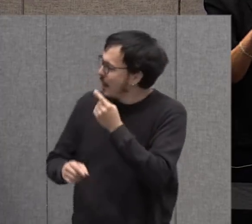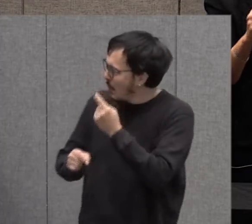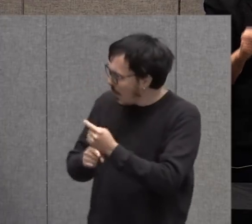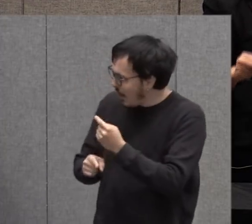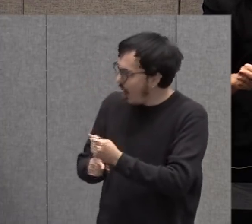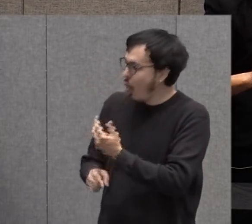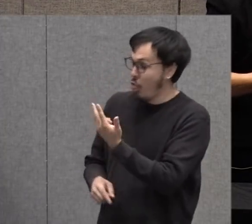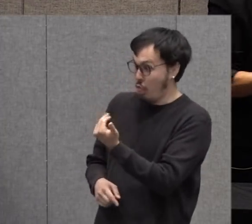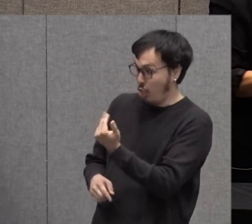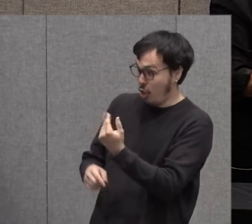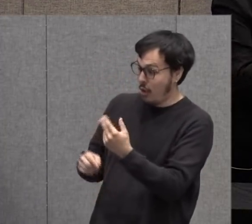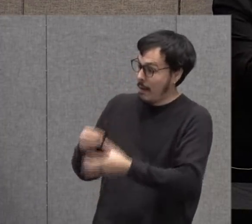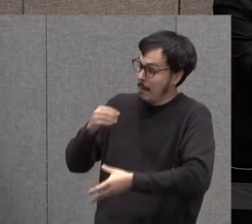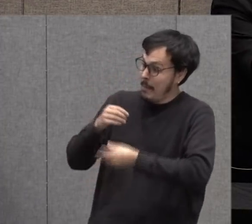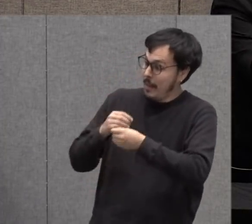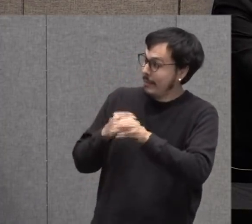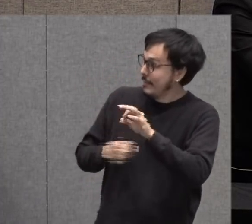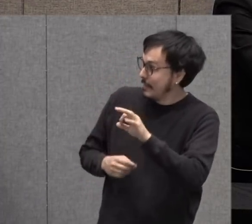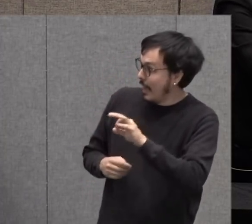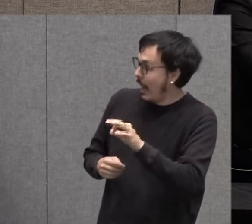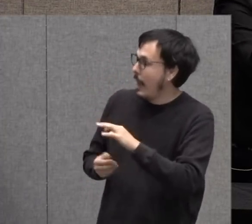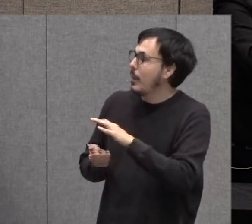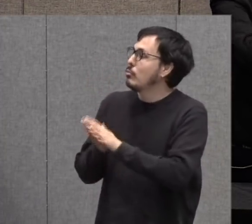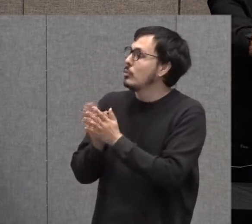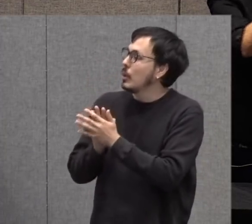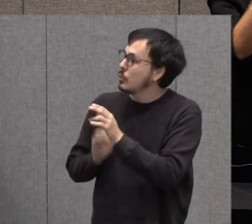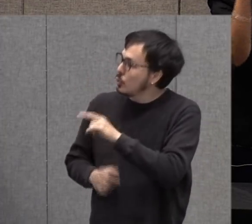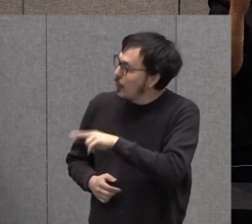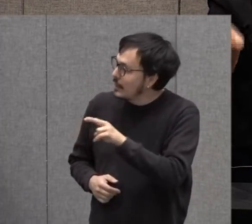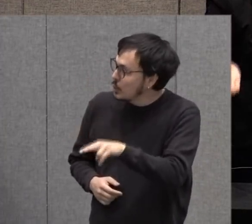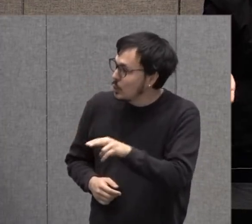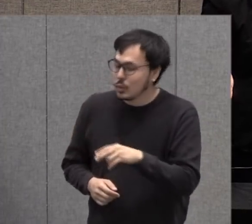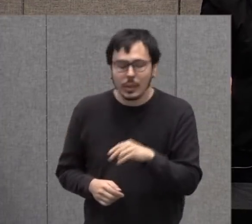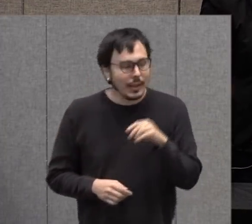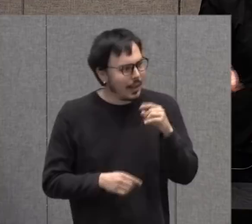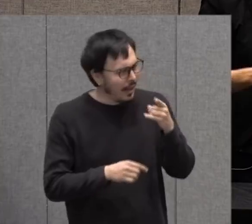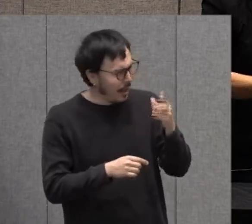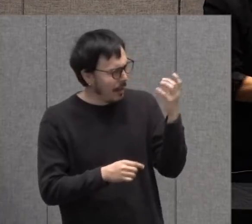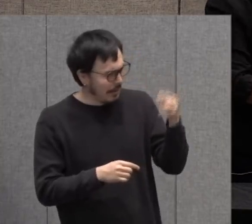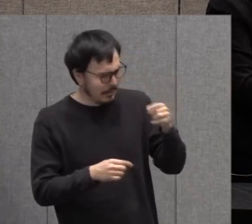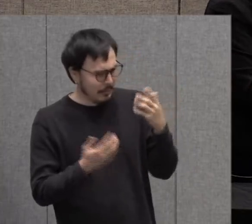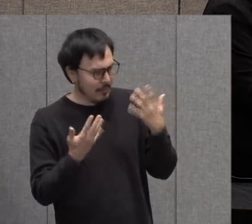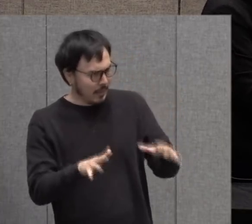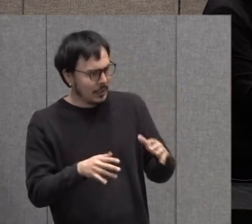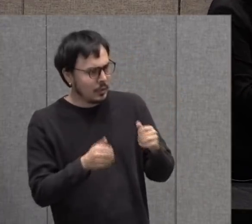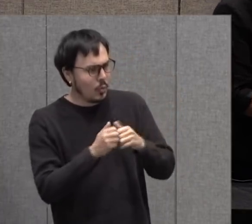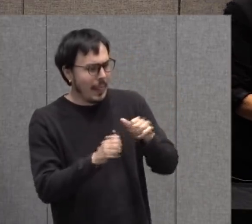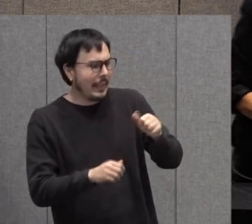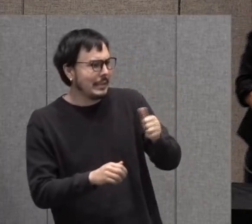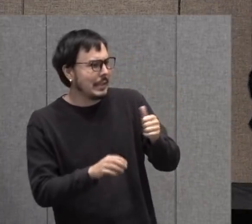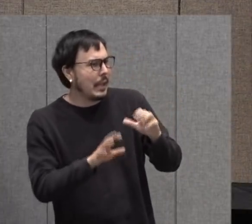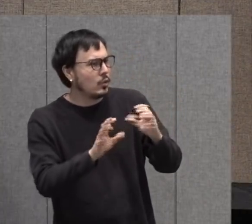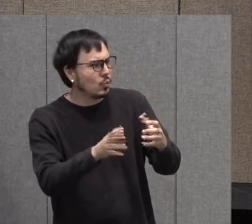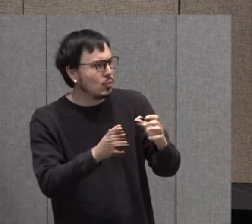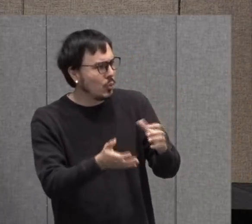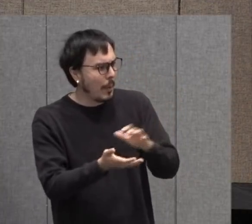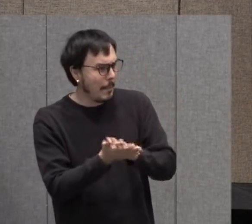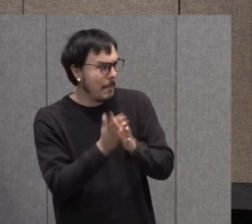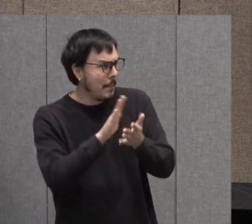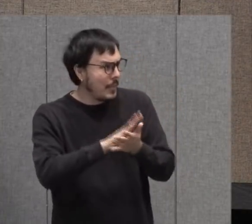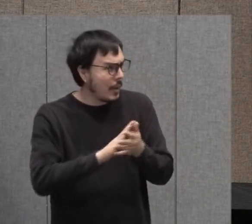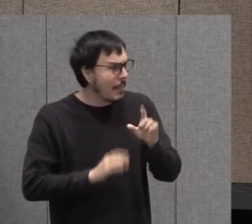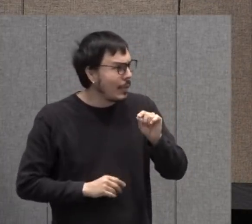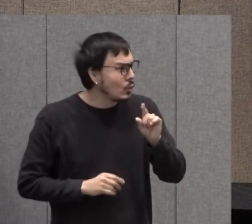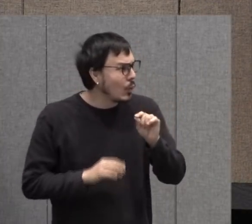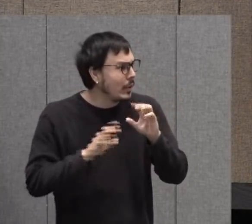is 22. It took me out of the teen numbers and all the way into the 20s. Yeah. Nice. That's tricky when it changes over